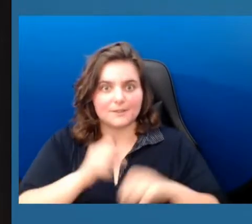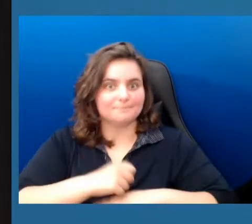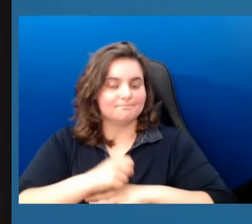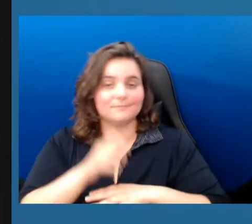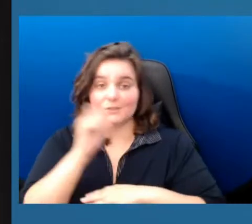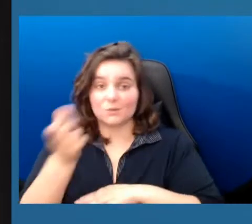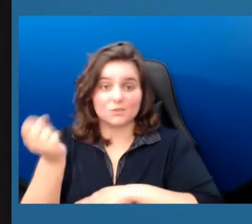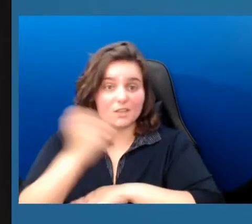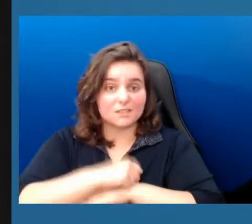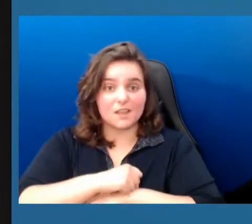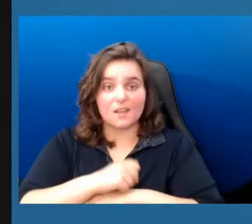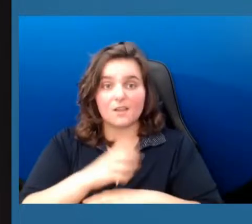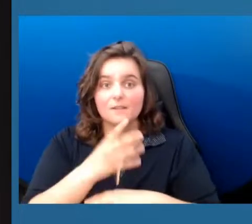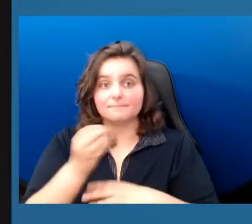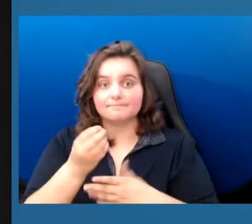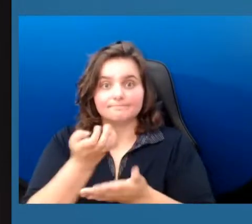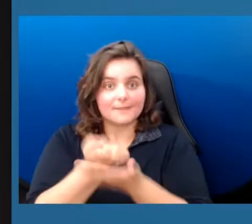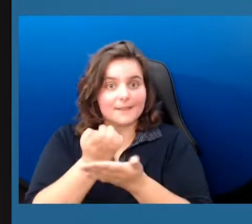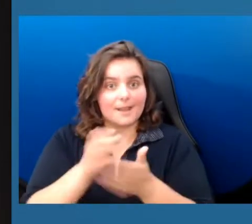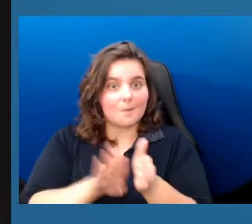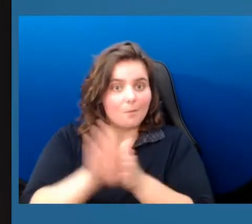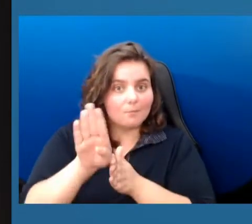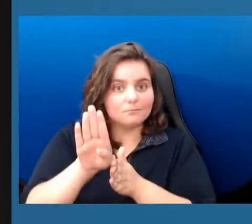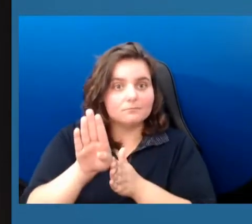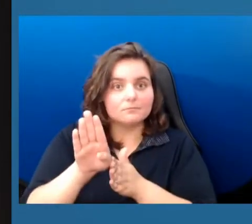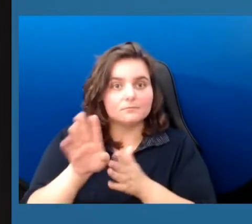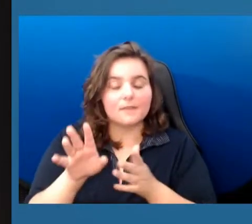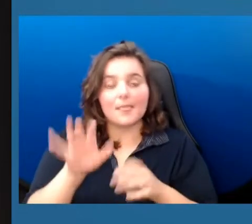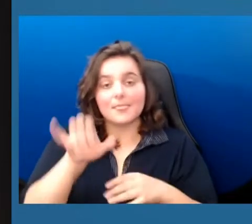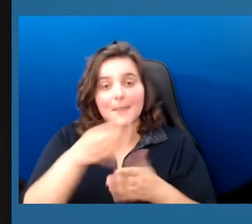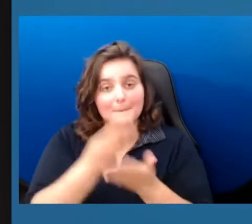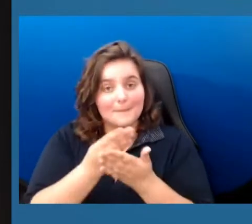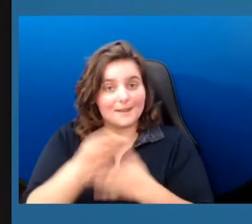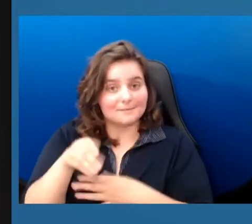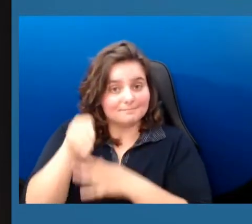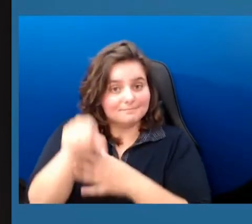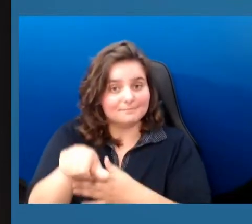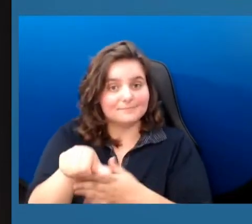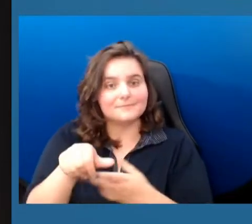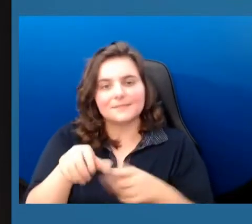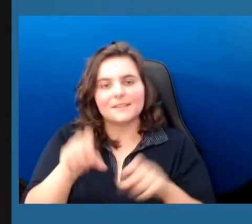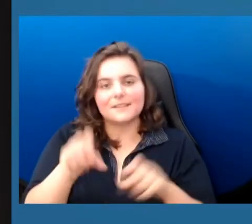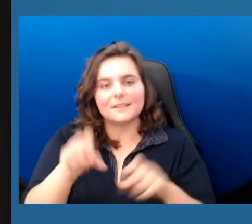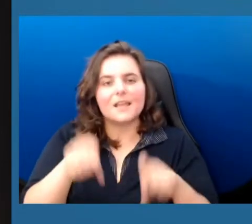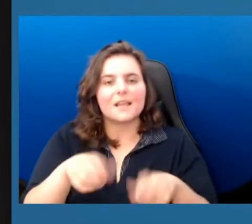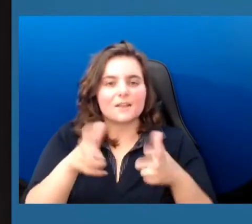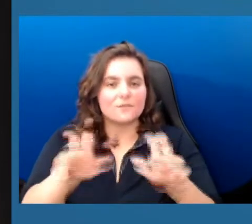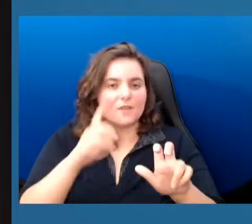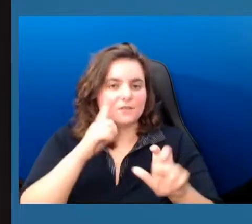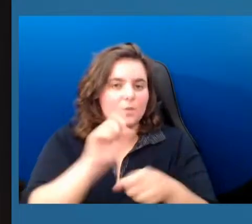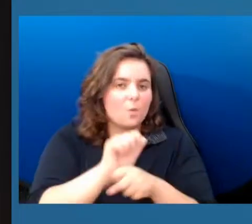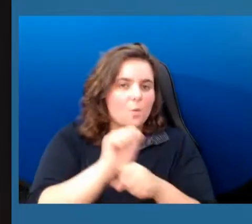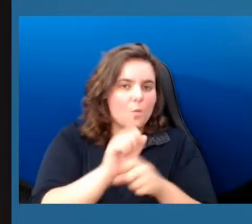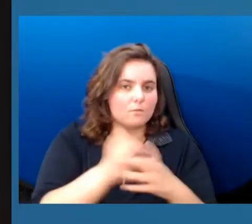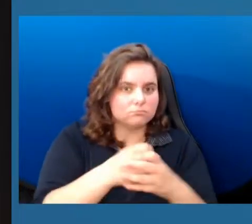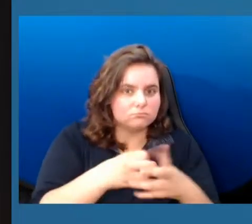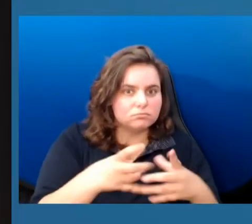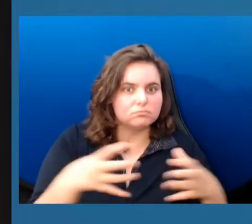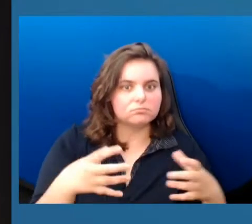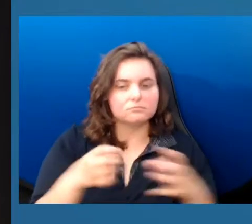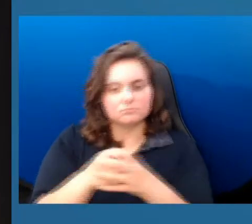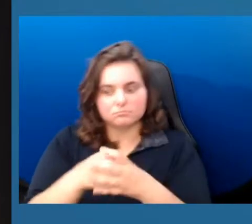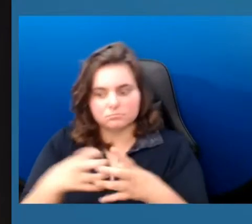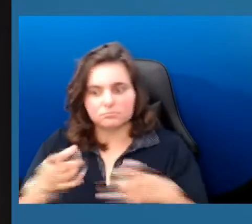in the right direction. And this money in their pockets will let them invest in their workforce, let them grow, let them expand, let